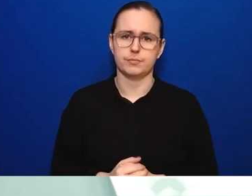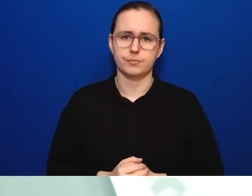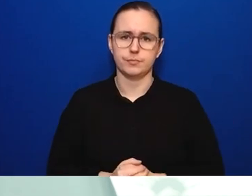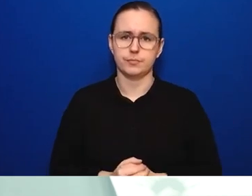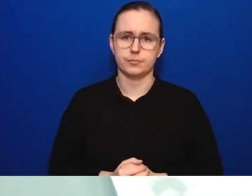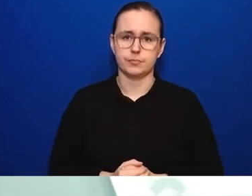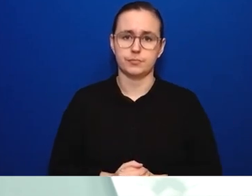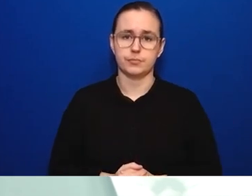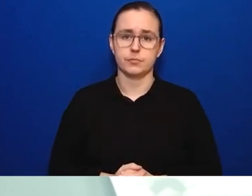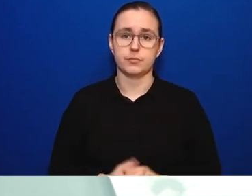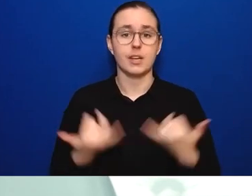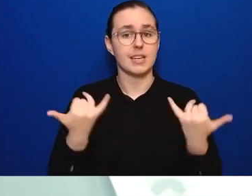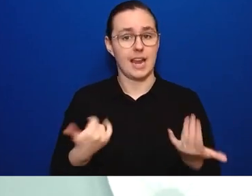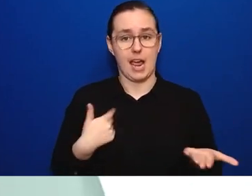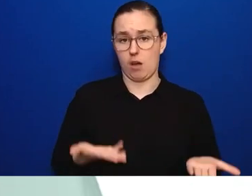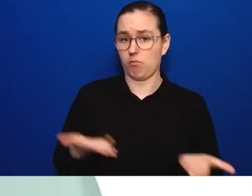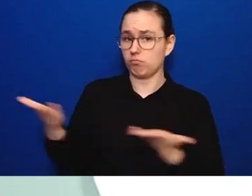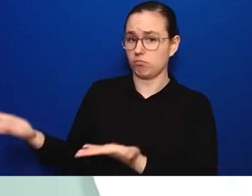Farnworth.